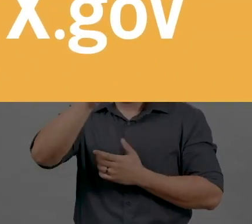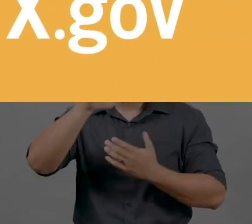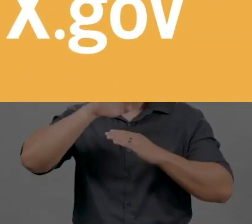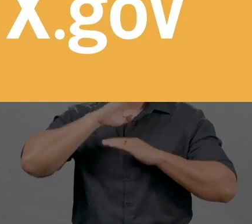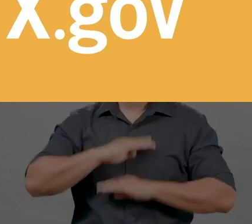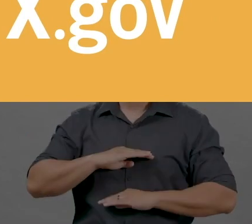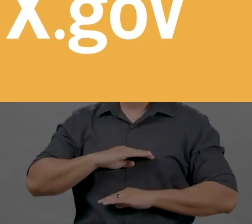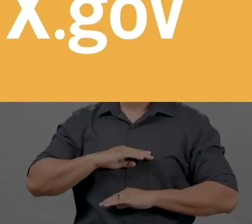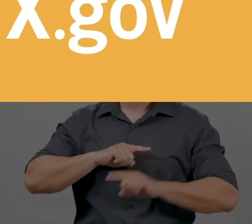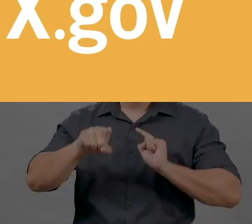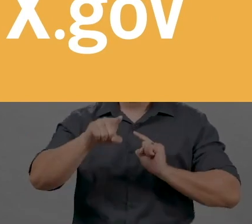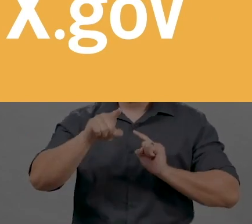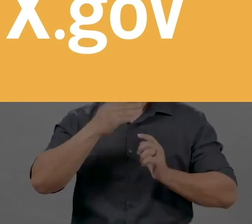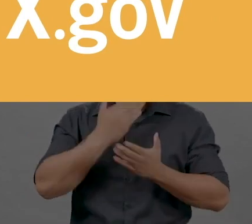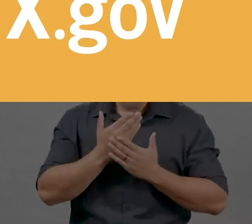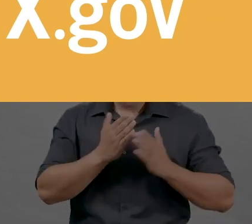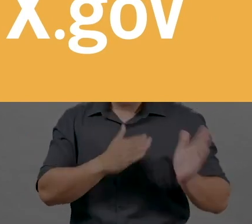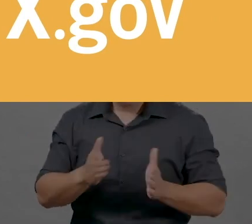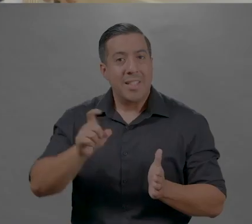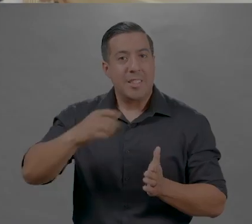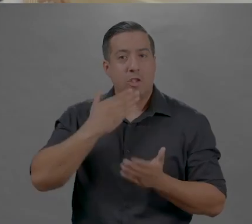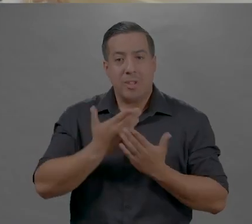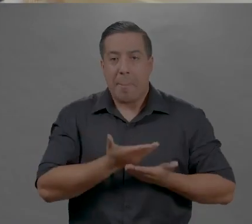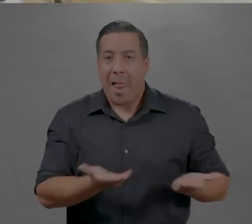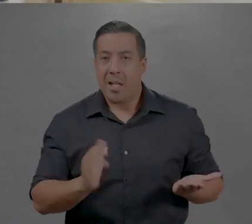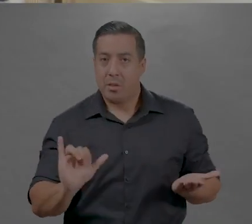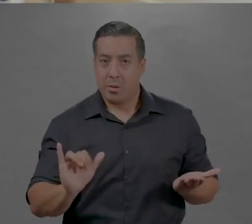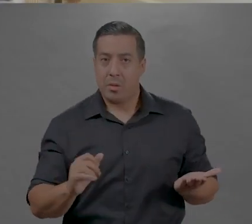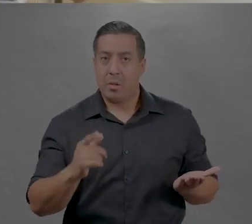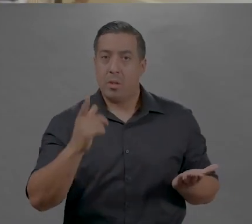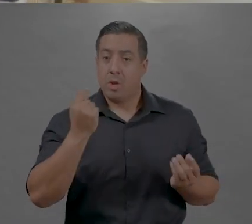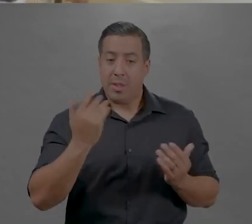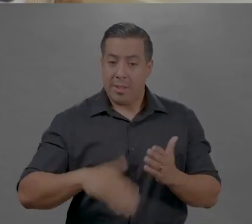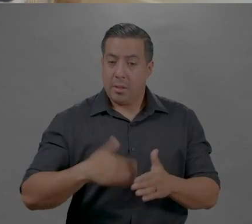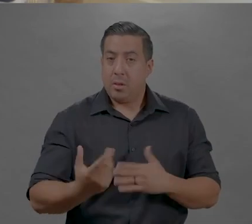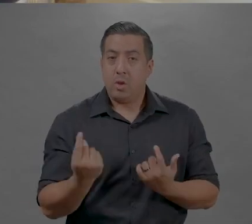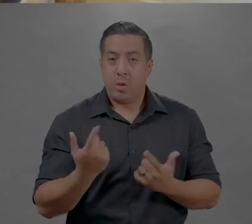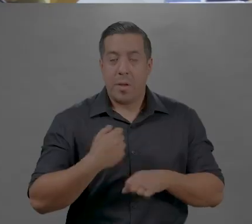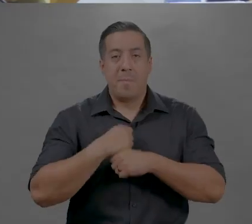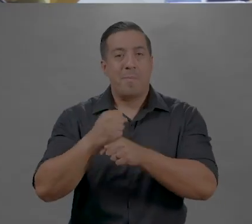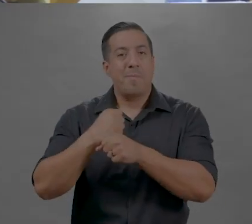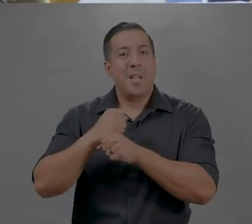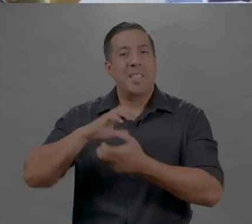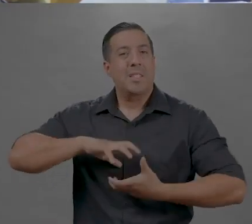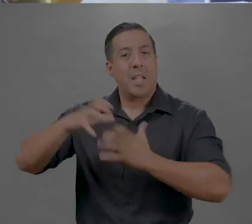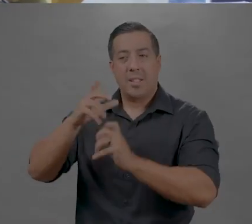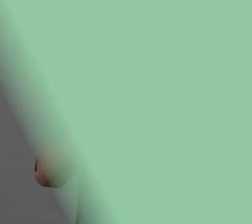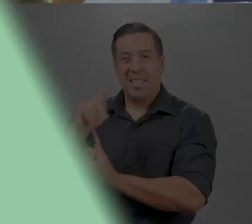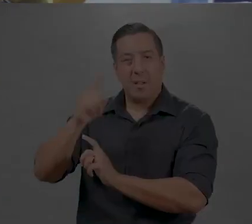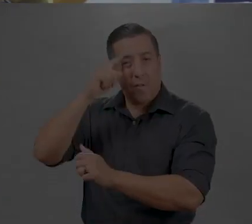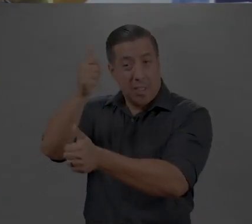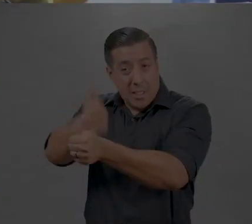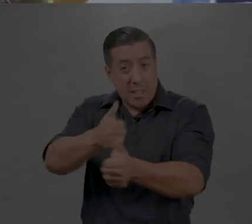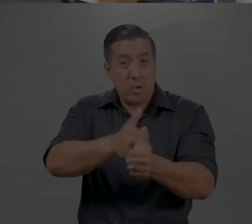readyhoustontx.gov. A plan is great for peace of mind, but to be truly prepared, you also need supplies. So your next step is to